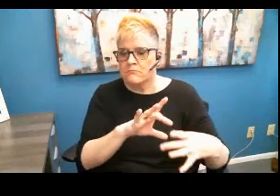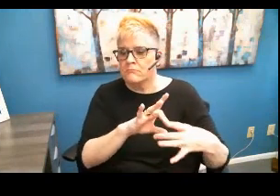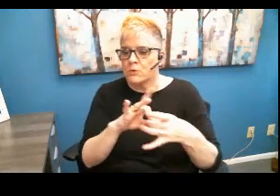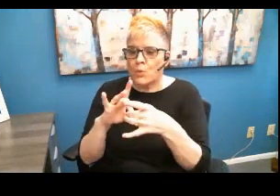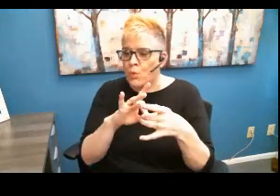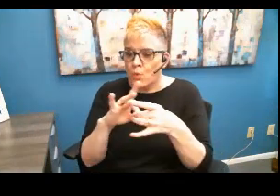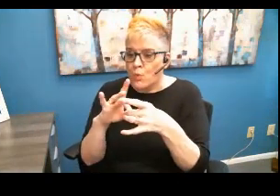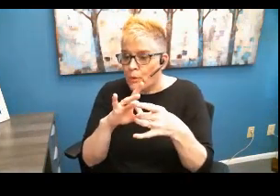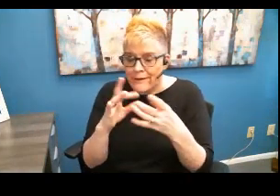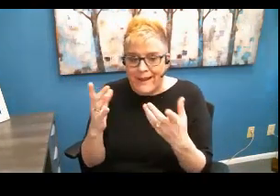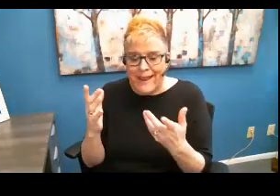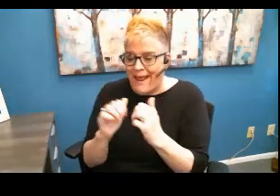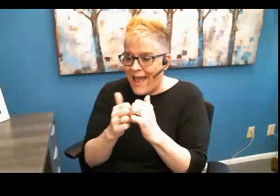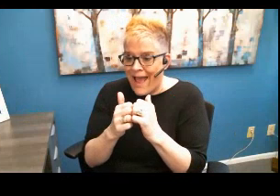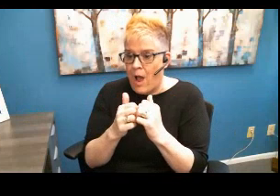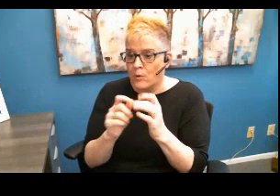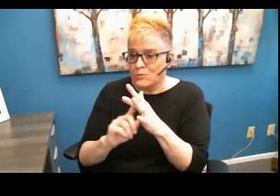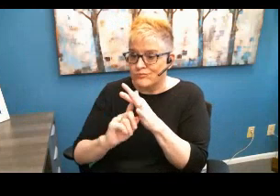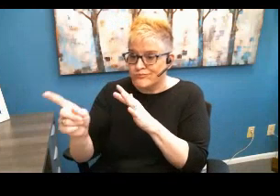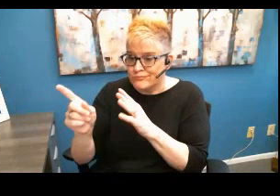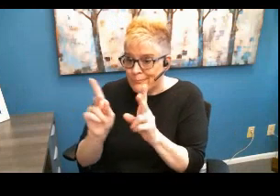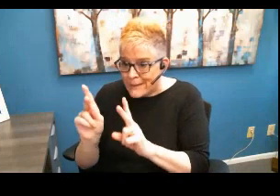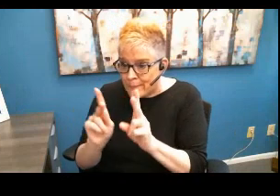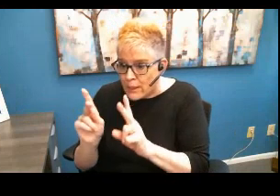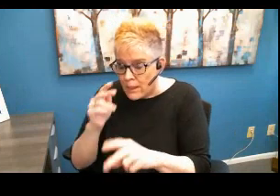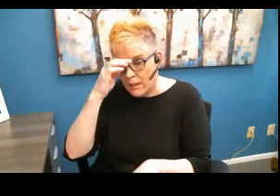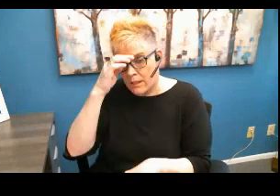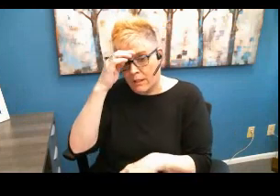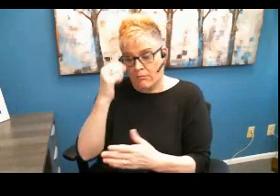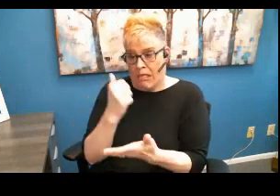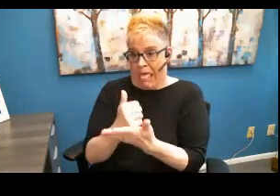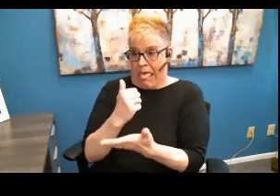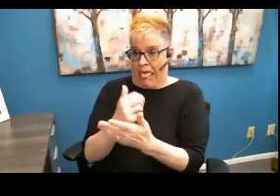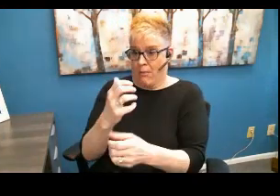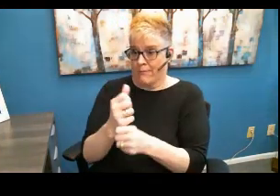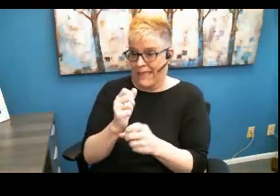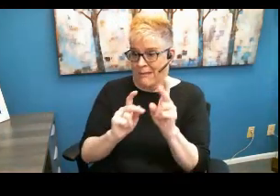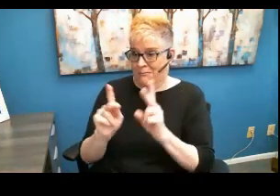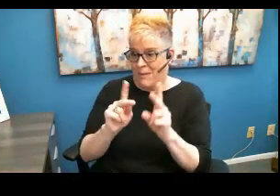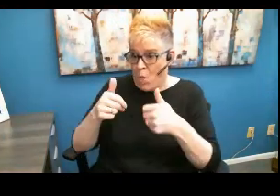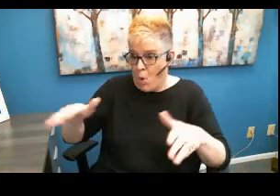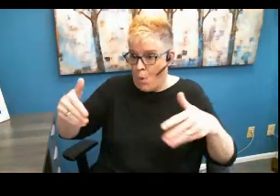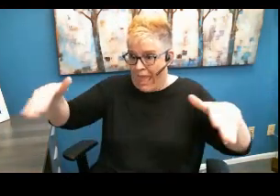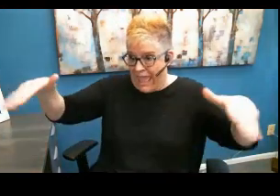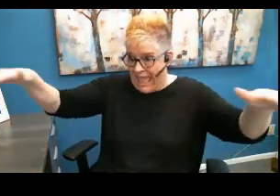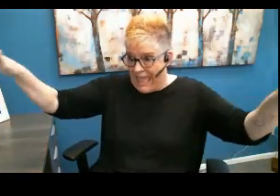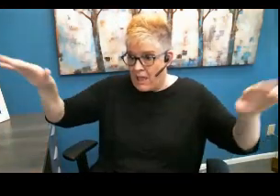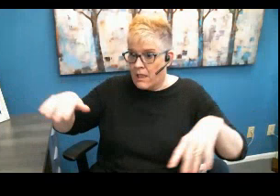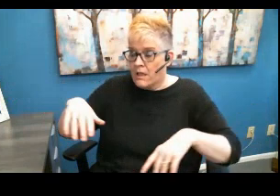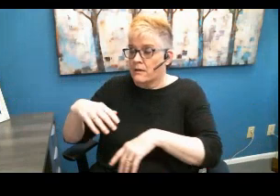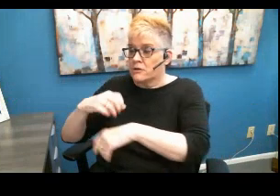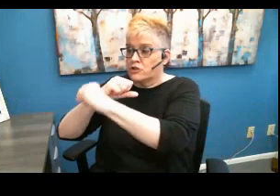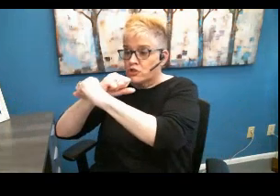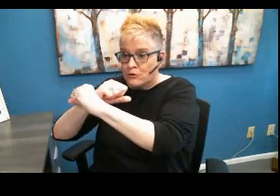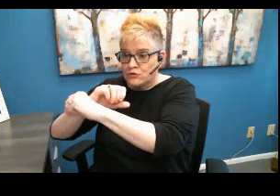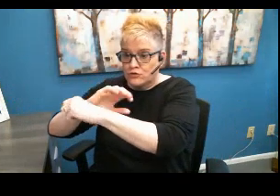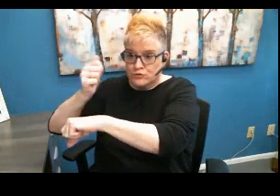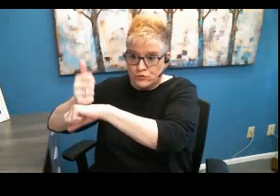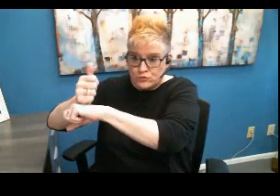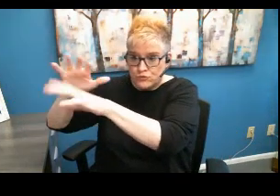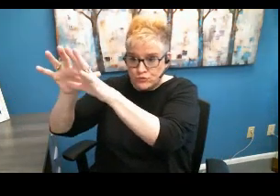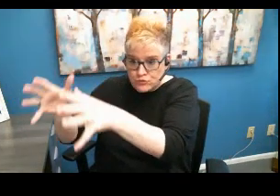to evacuate people if needed, or help get people away from an area or shelter or whatever the case may be there. And